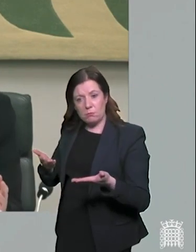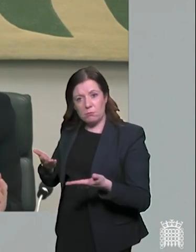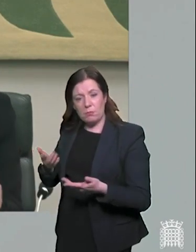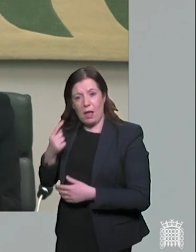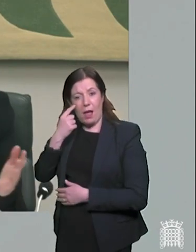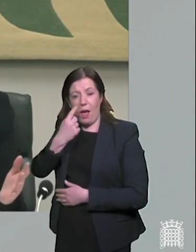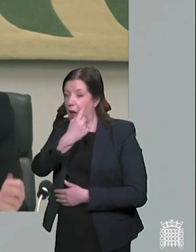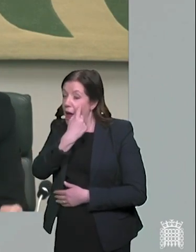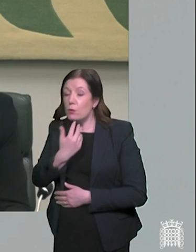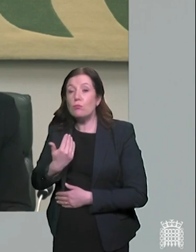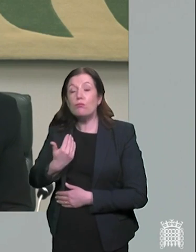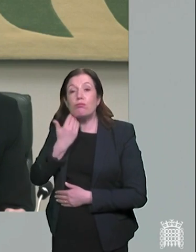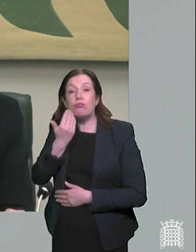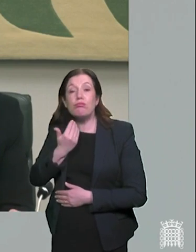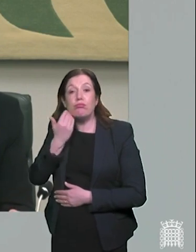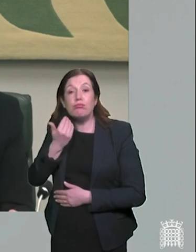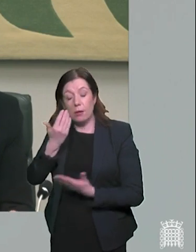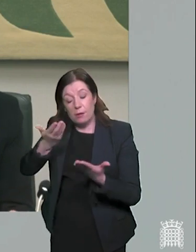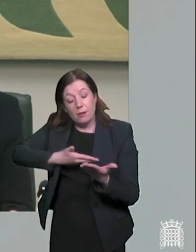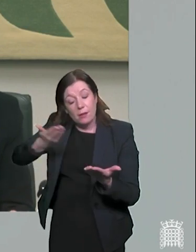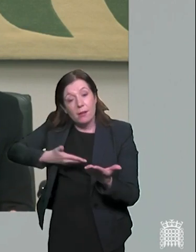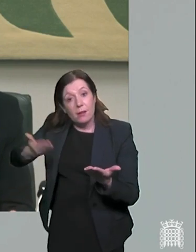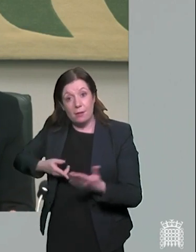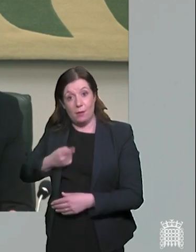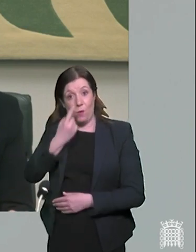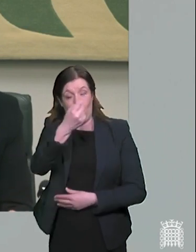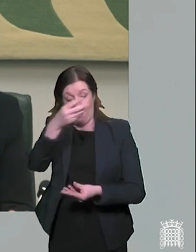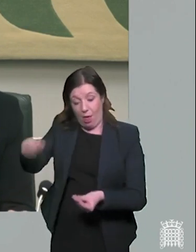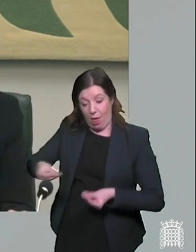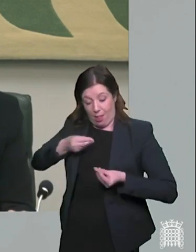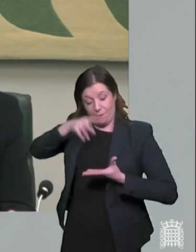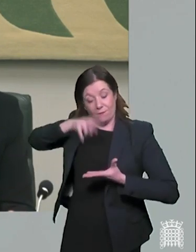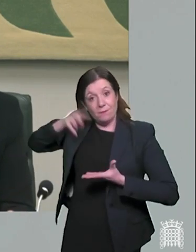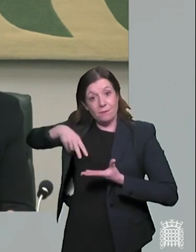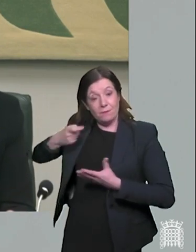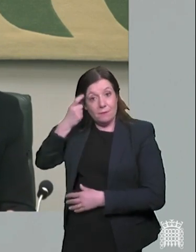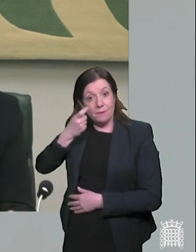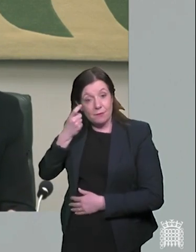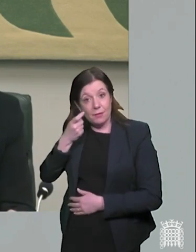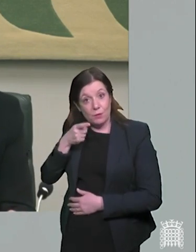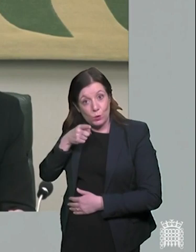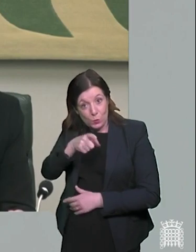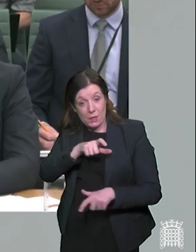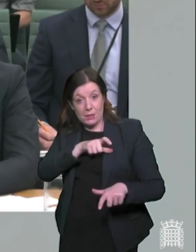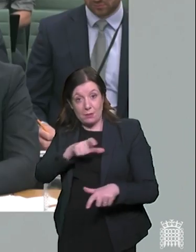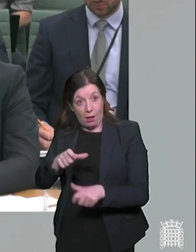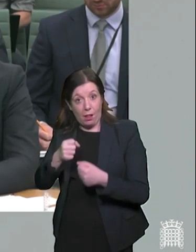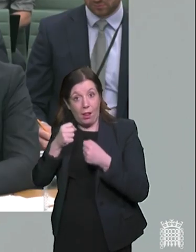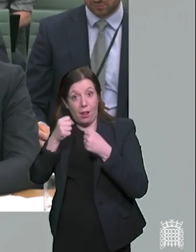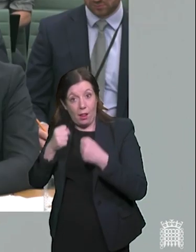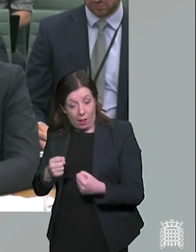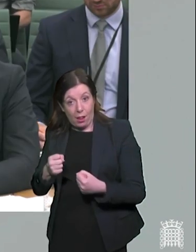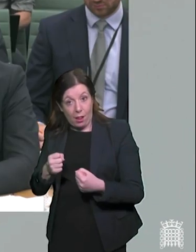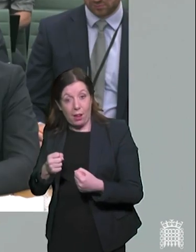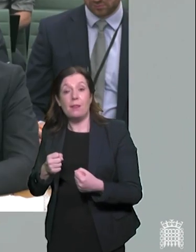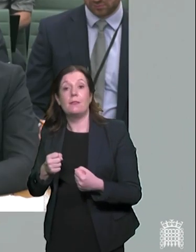lot of evidence that's been produced and you've had the opportunity to consider. Do you still want to assert that it was